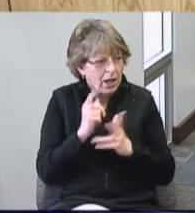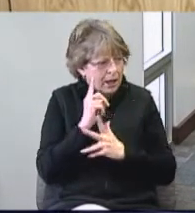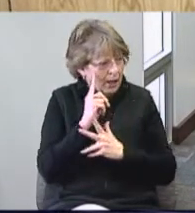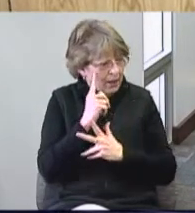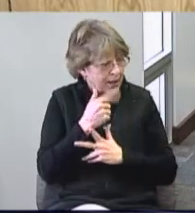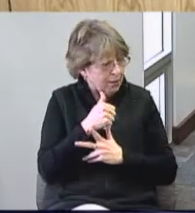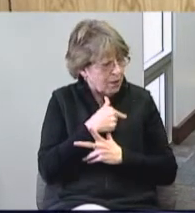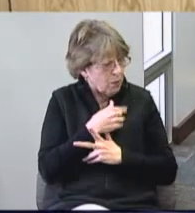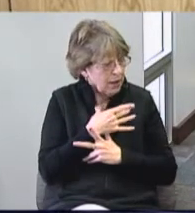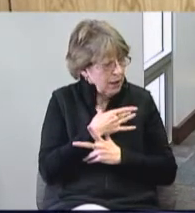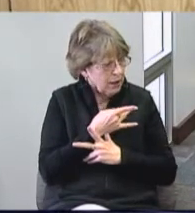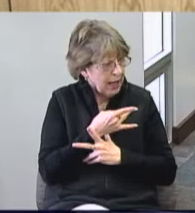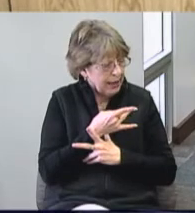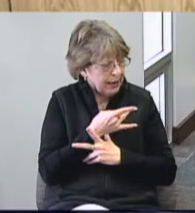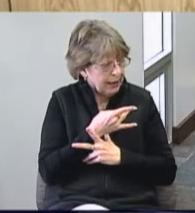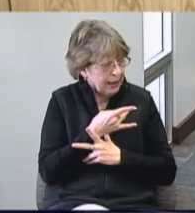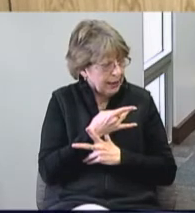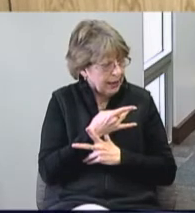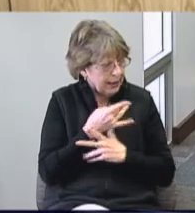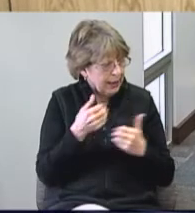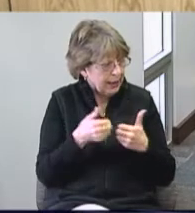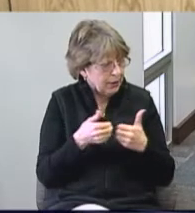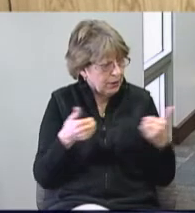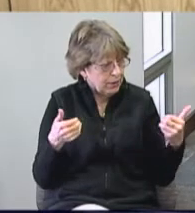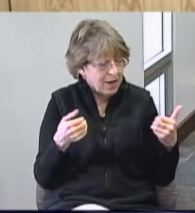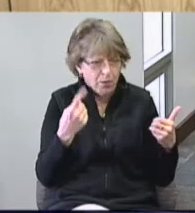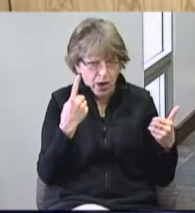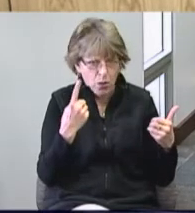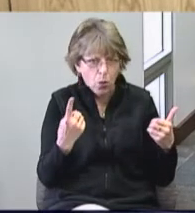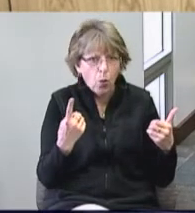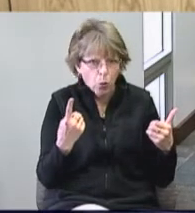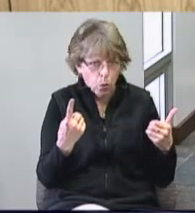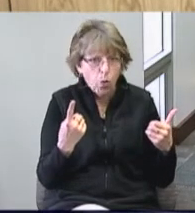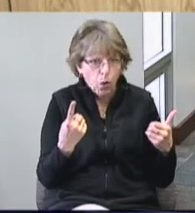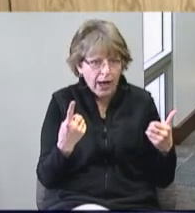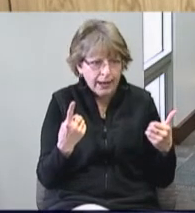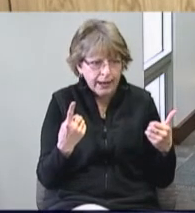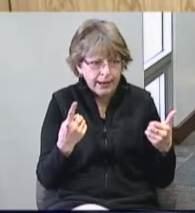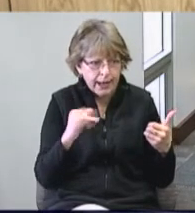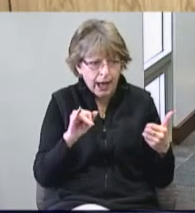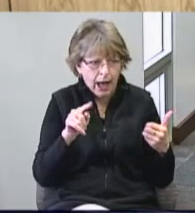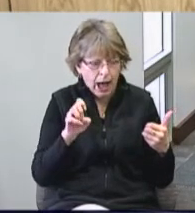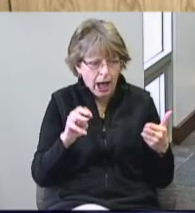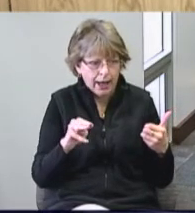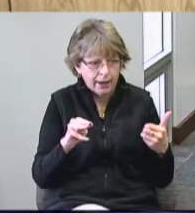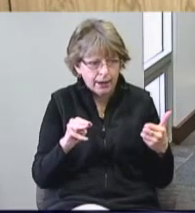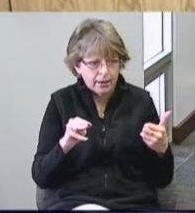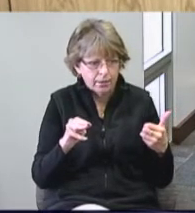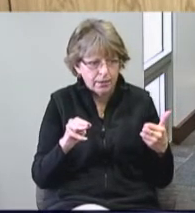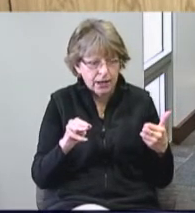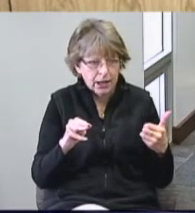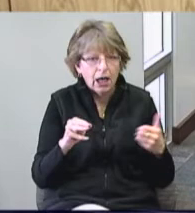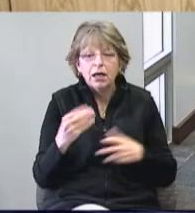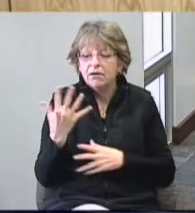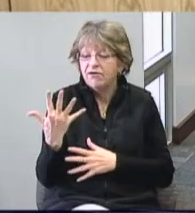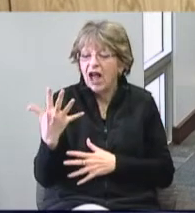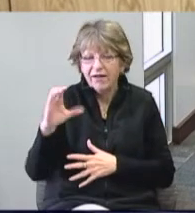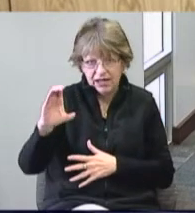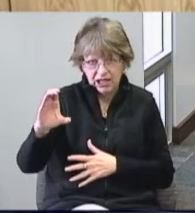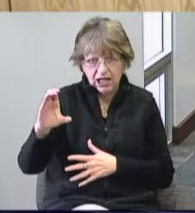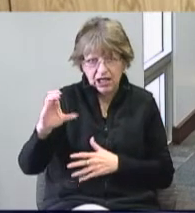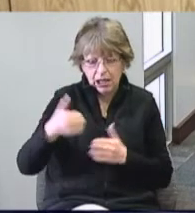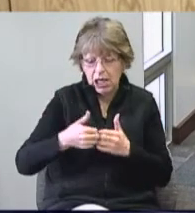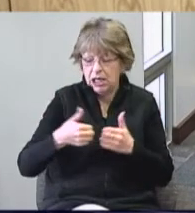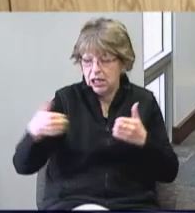would like to separate one item on the consent agenda. 5C. Yeah, 5C.